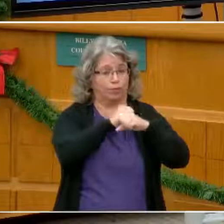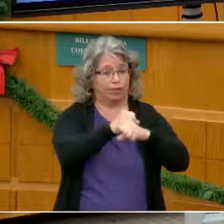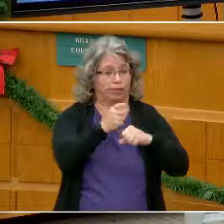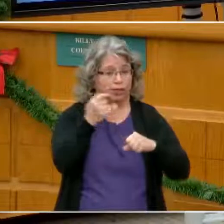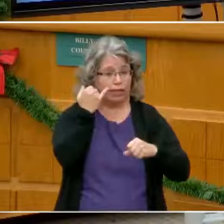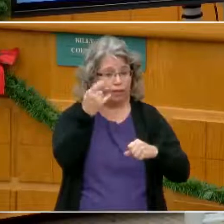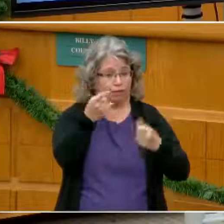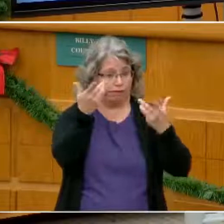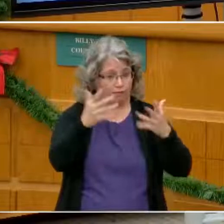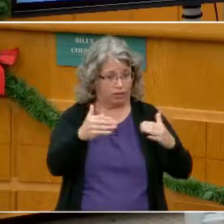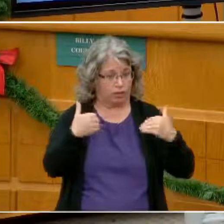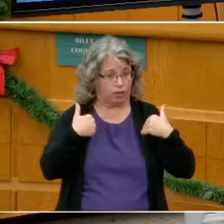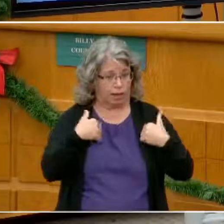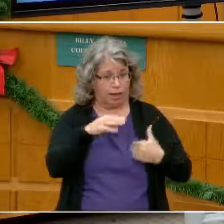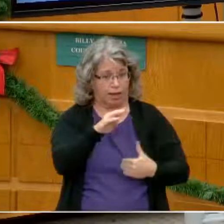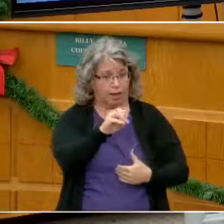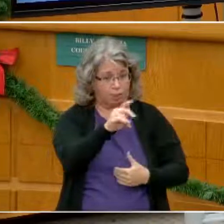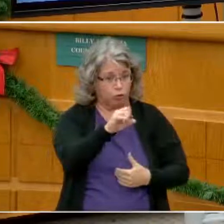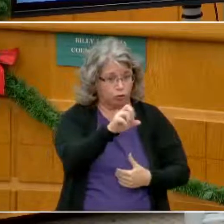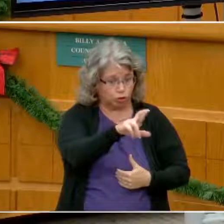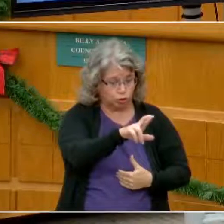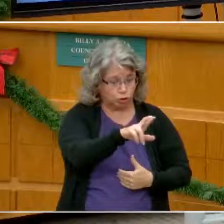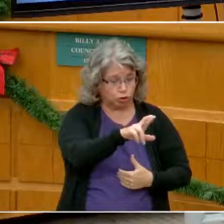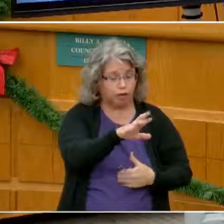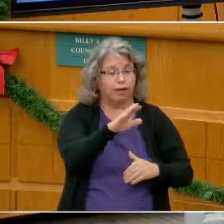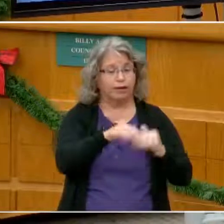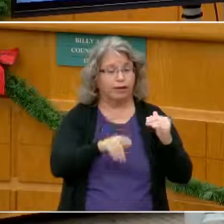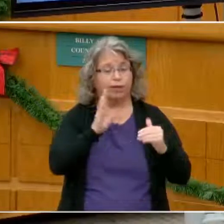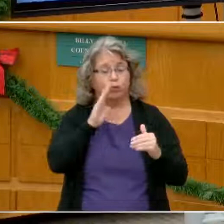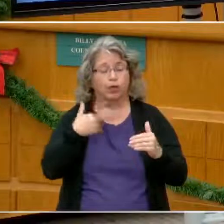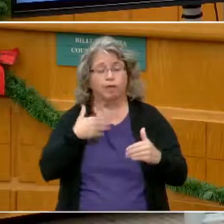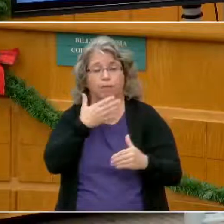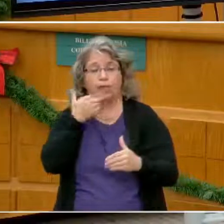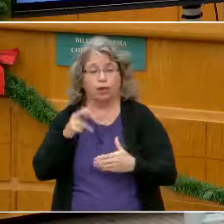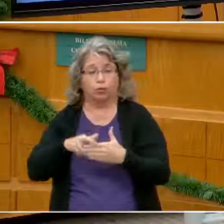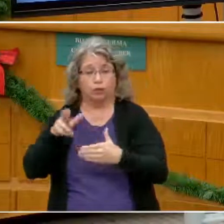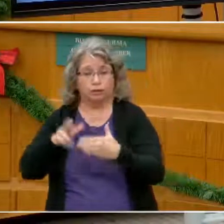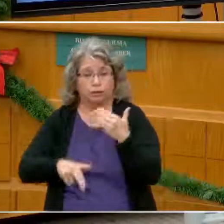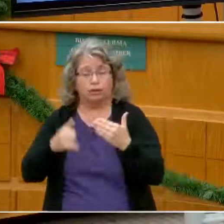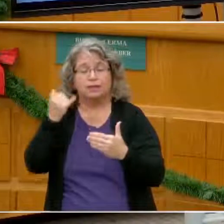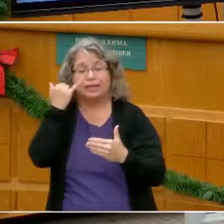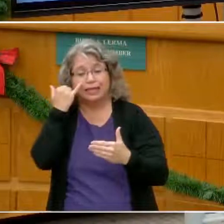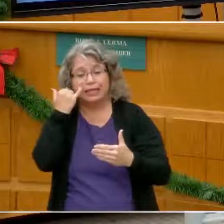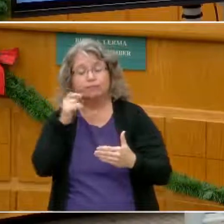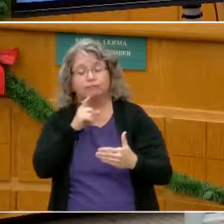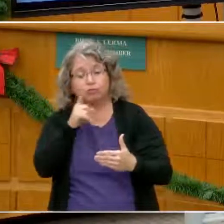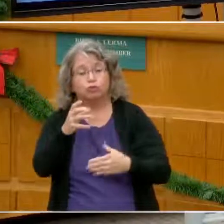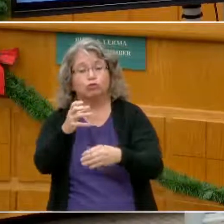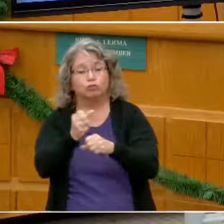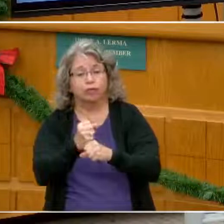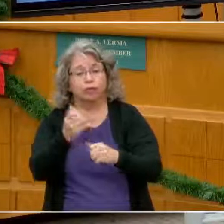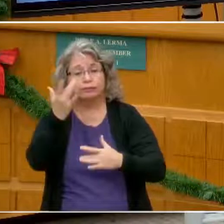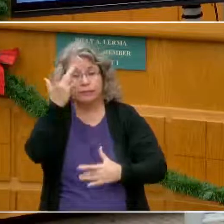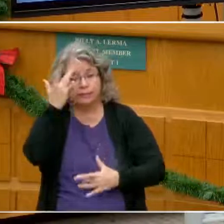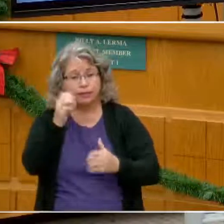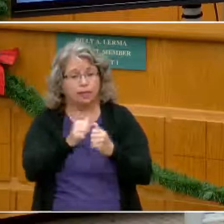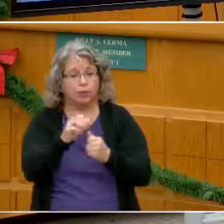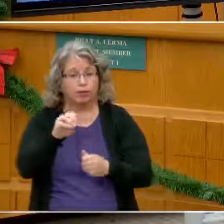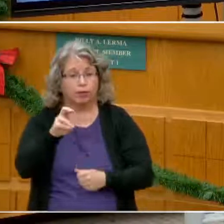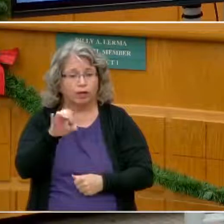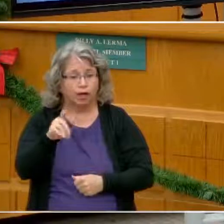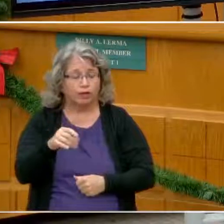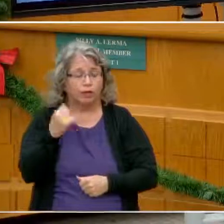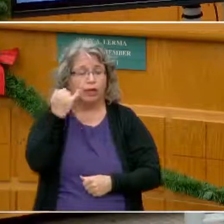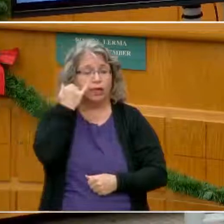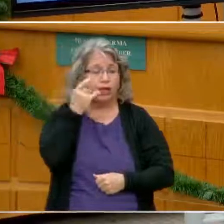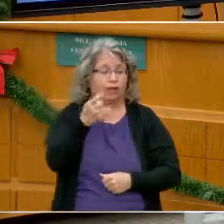you have more protection, and you're going to have a better outcome should you contract COVID. If you've been double vaccinated